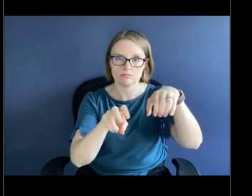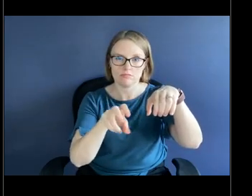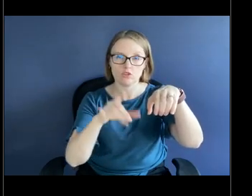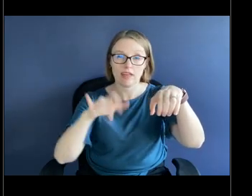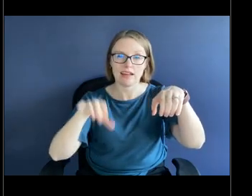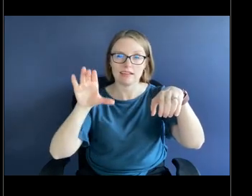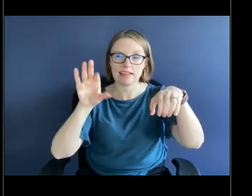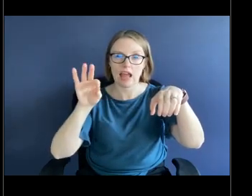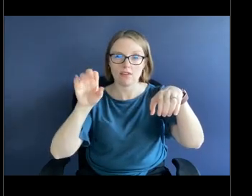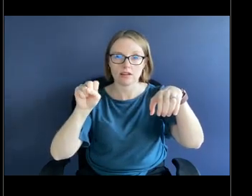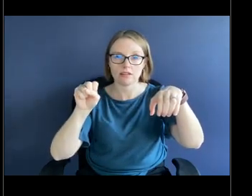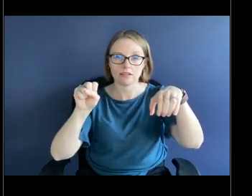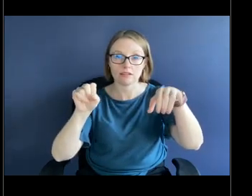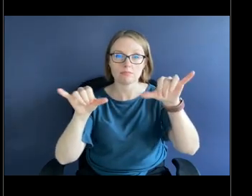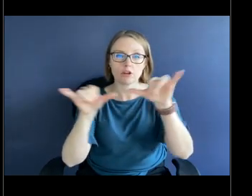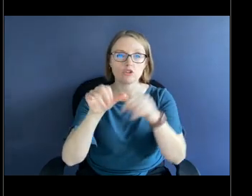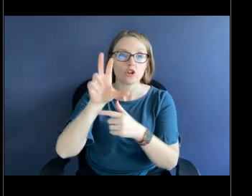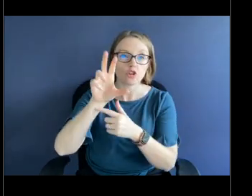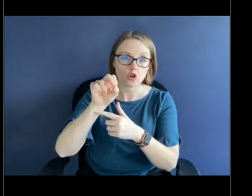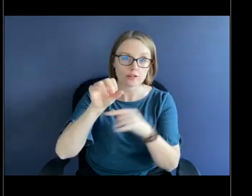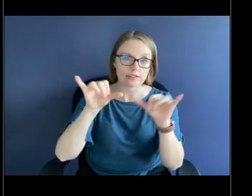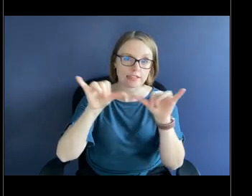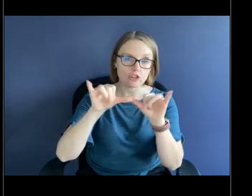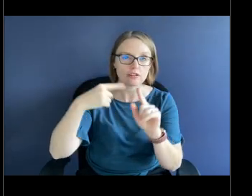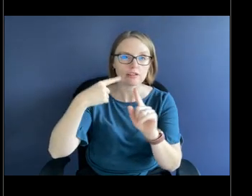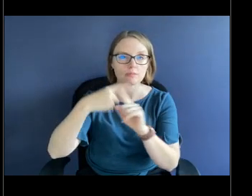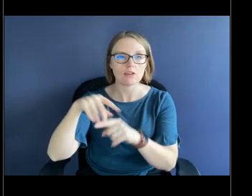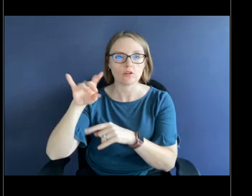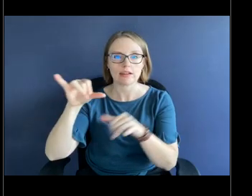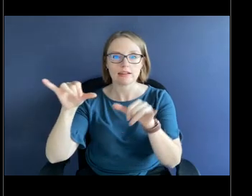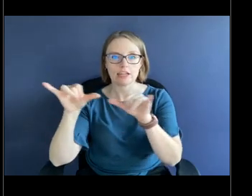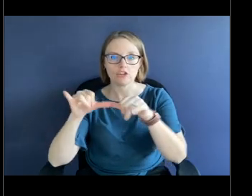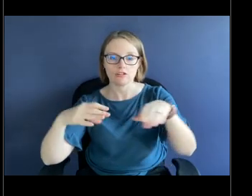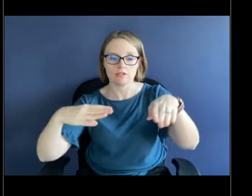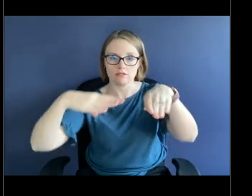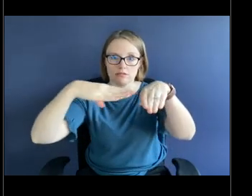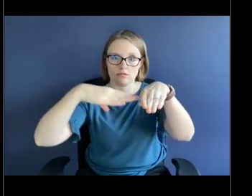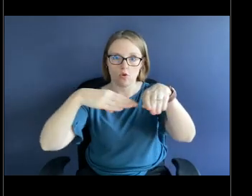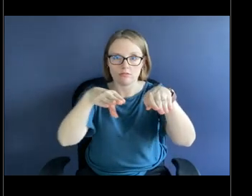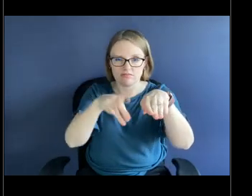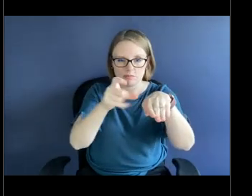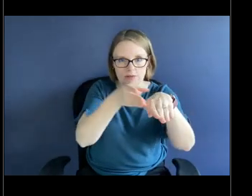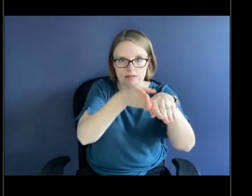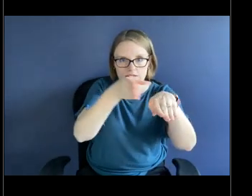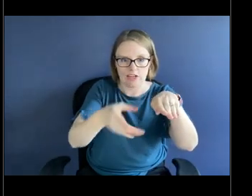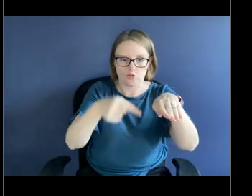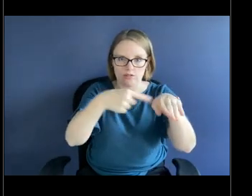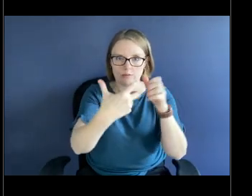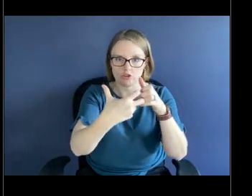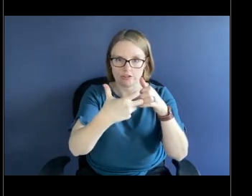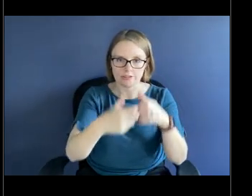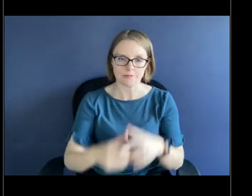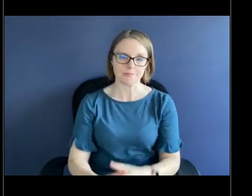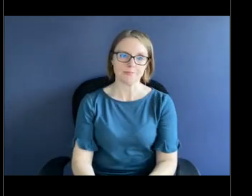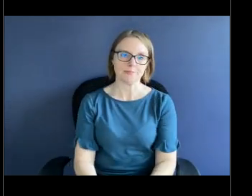CFS of 30 inches by 48 inches adjacent to the appliance.